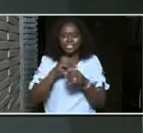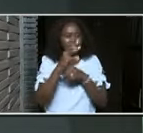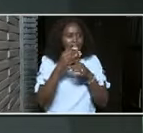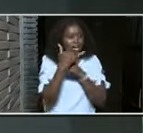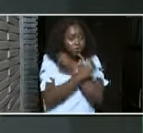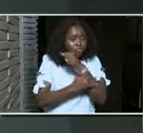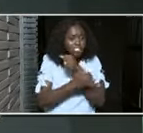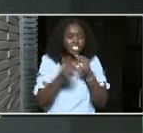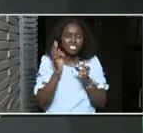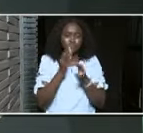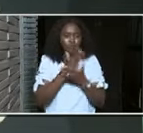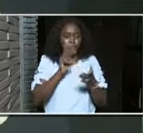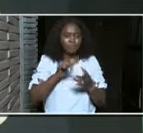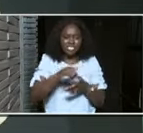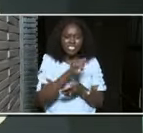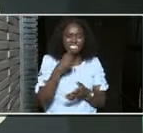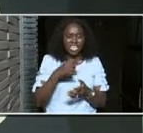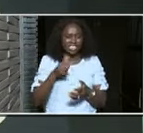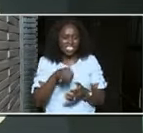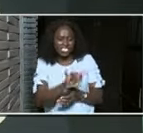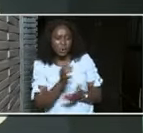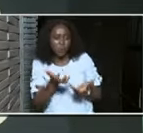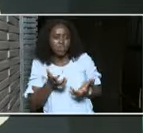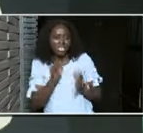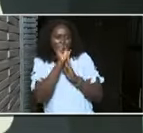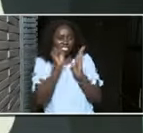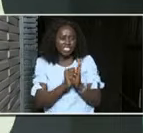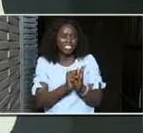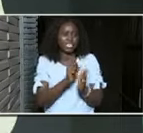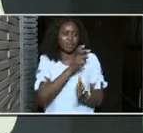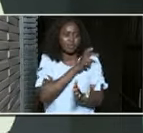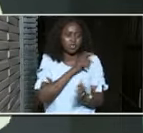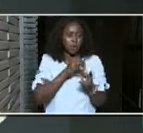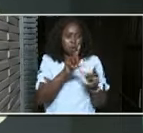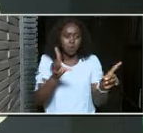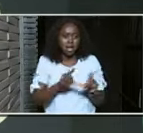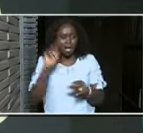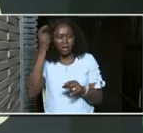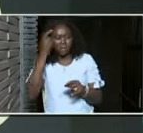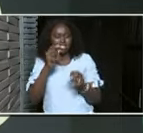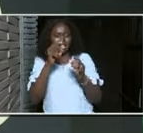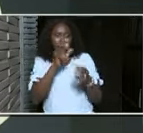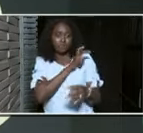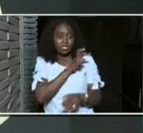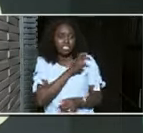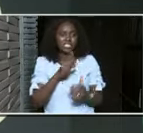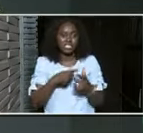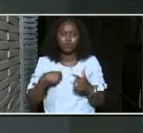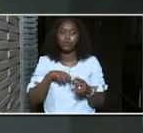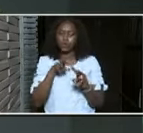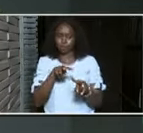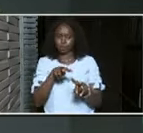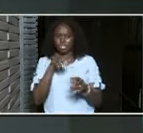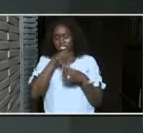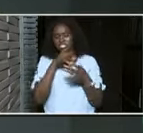some people are still saying they still want police, state police or local government police or whatever police, then we look at it. But